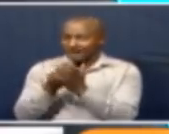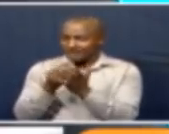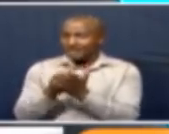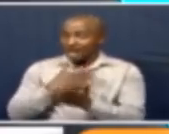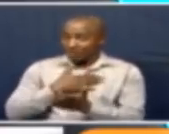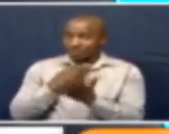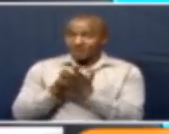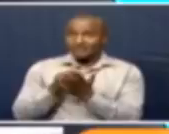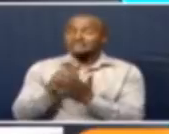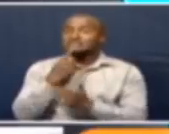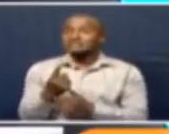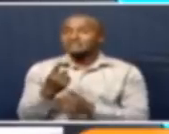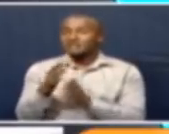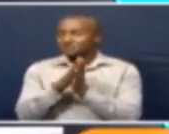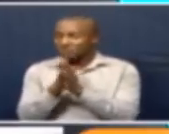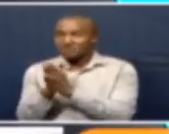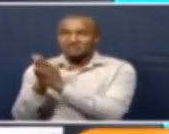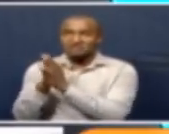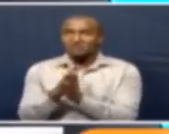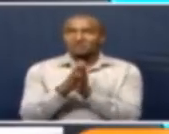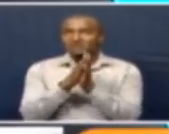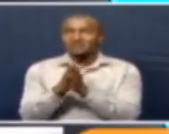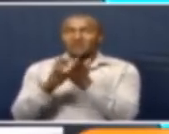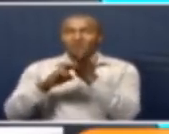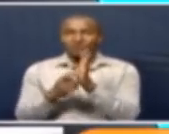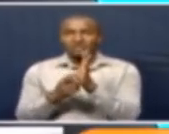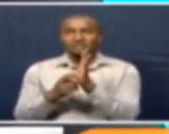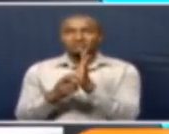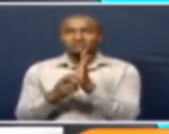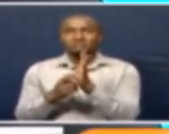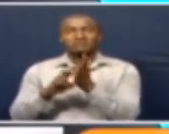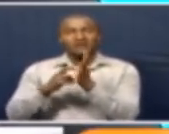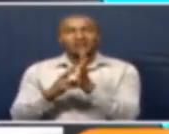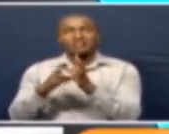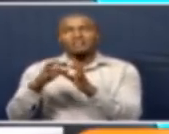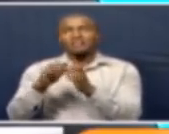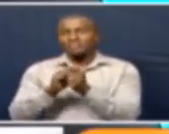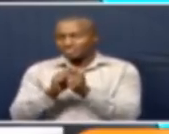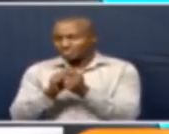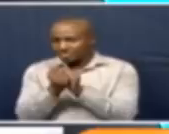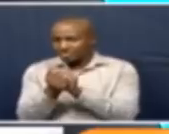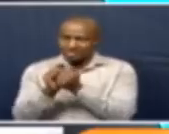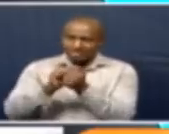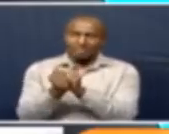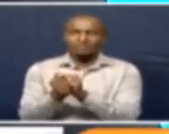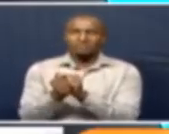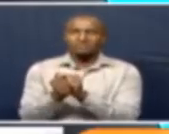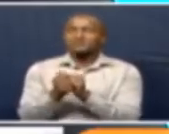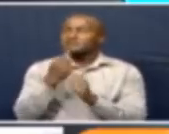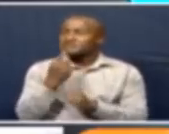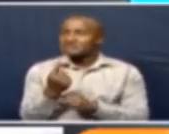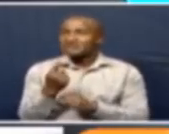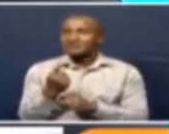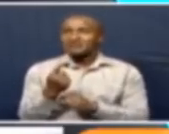and telling them, you know, stories and the contracts. They interfere with the contracts that you sign a lot, mm-hmm. and they tell you, you know, we